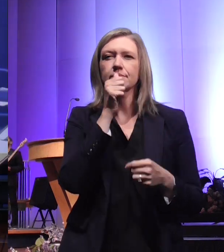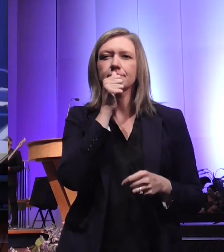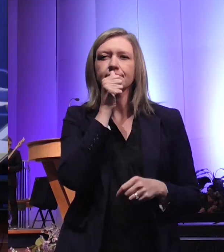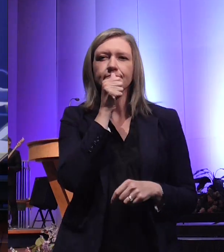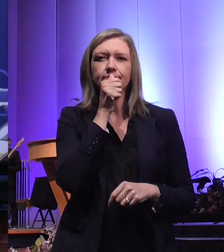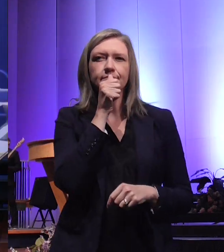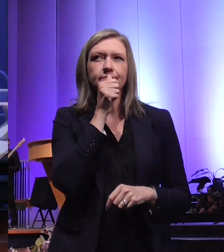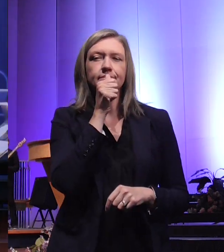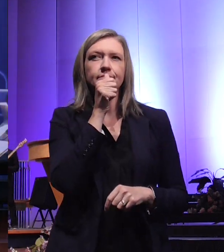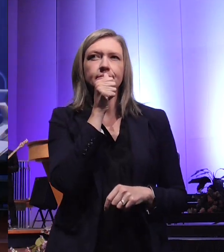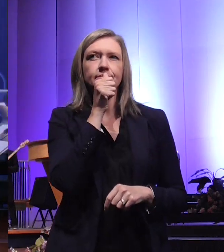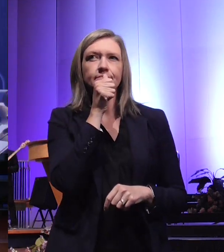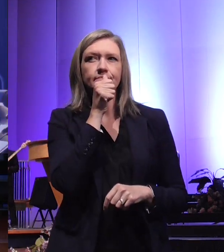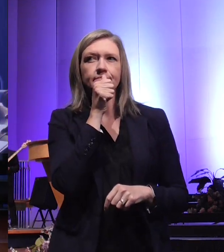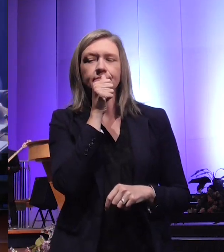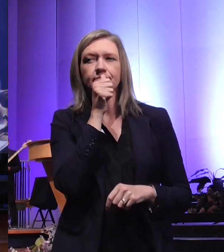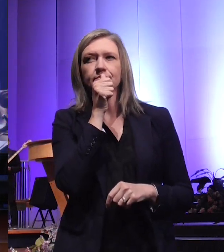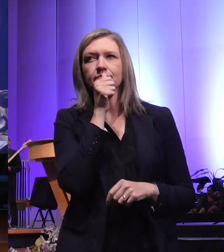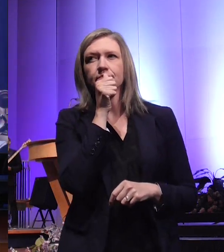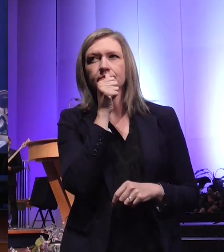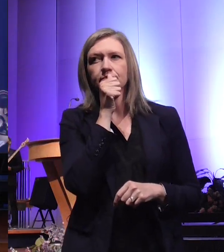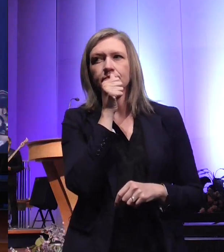so secret,